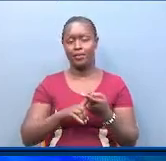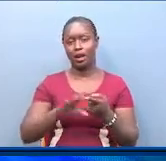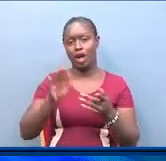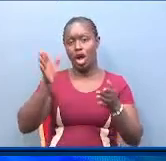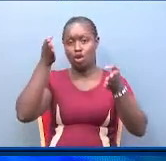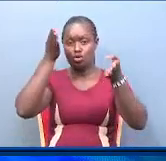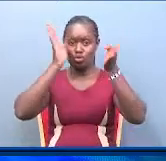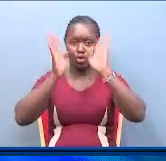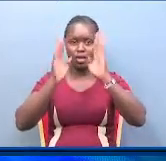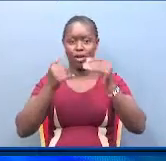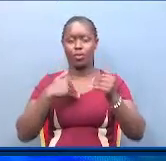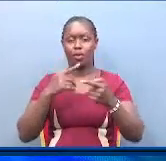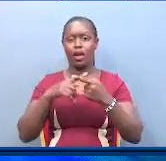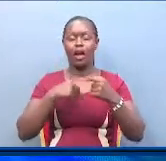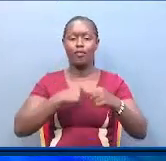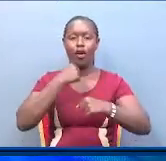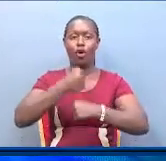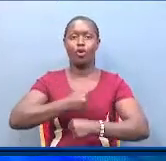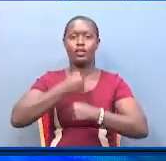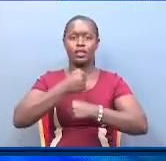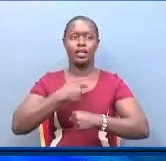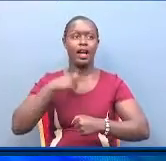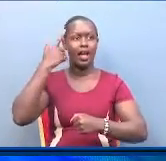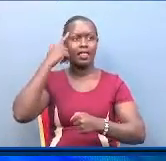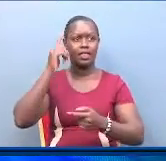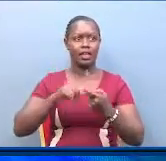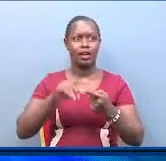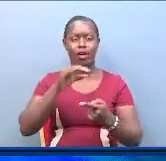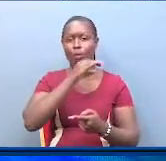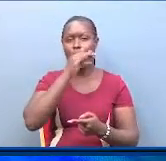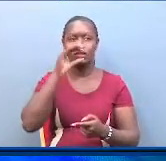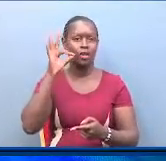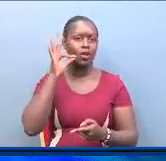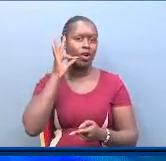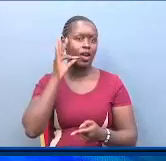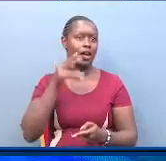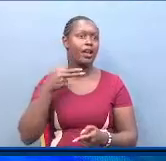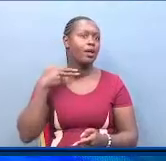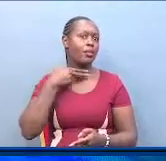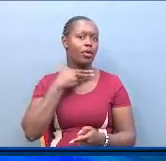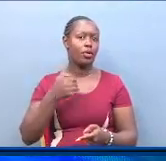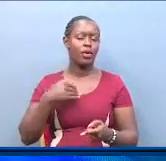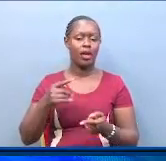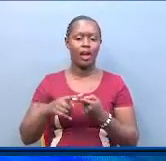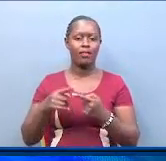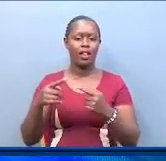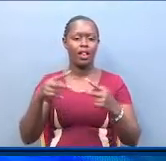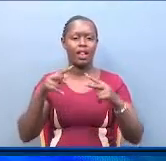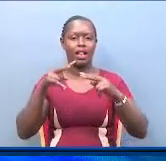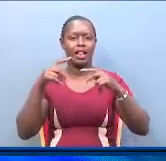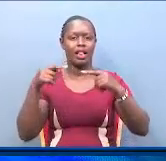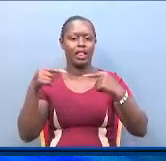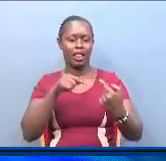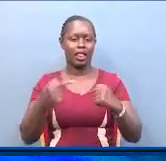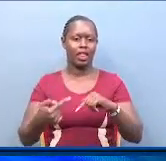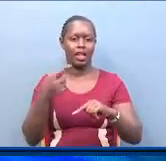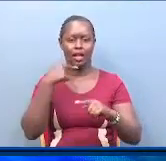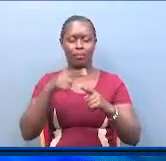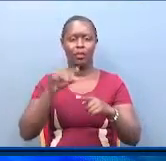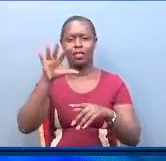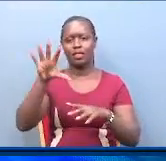Mm-hmm. And I think Wajakoya and Mwaure, I think they survived among the 50 that were chopped